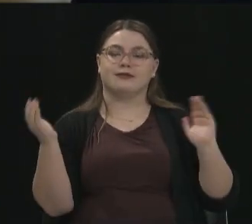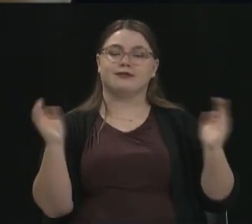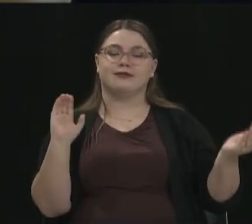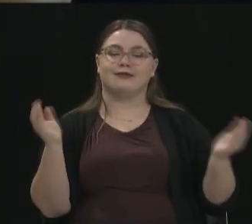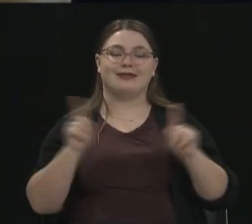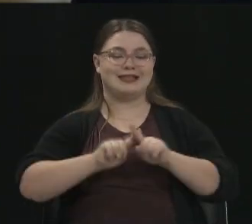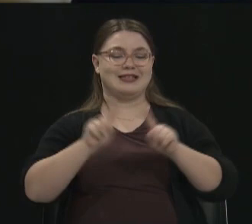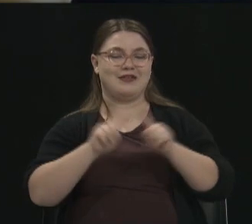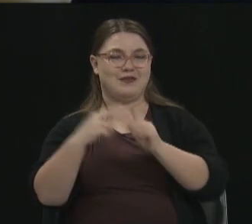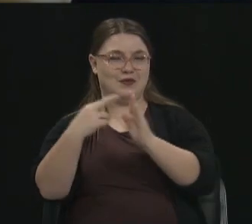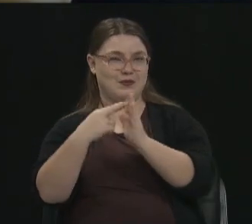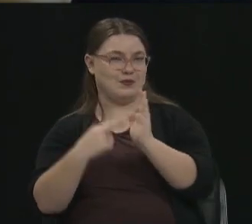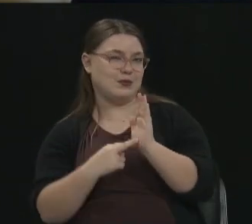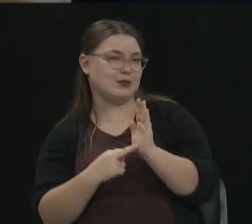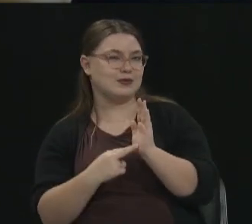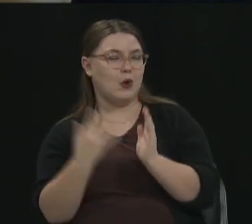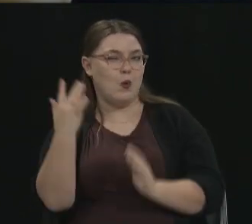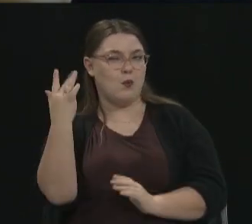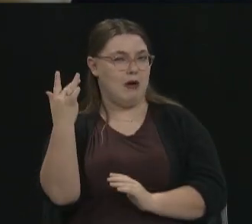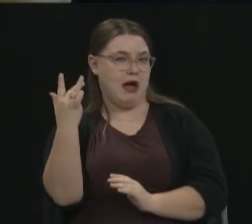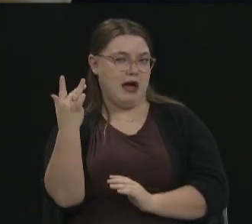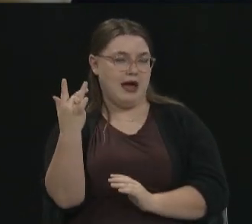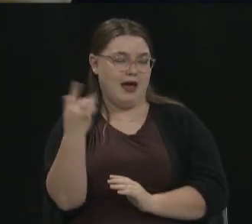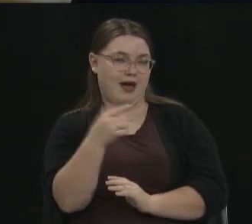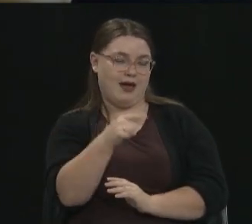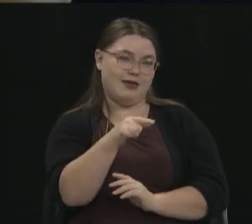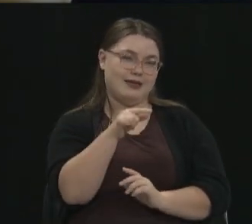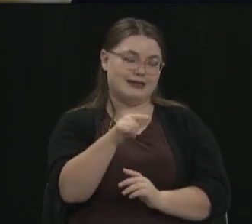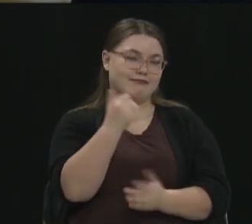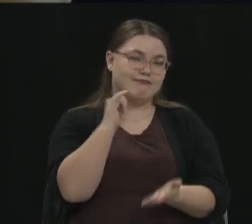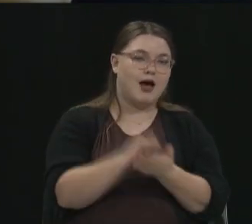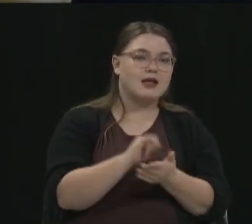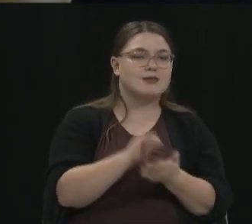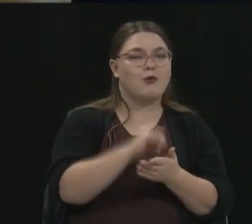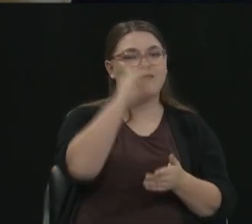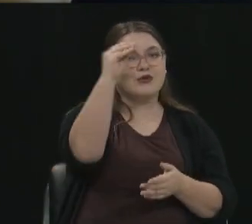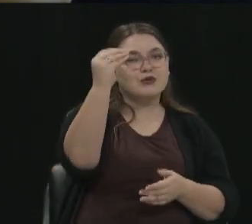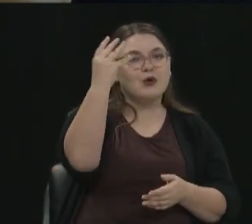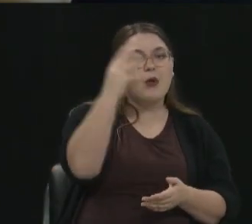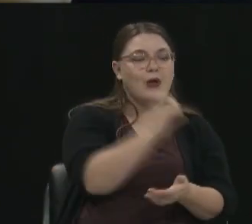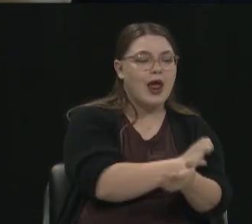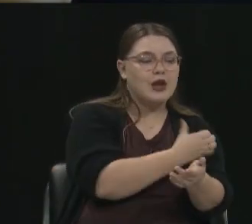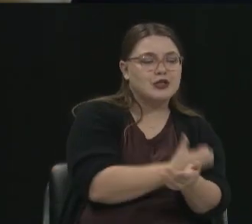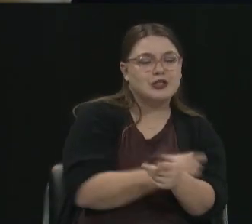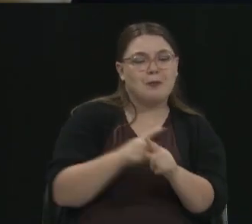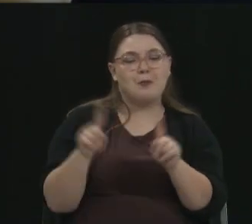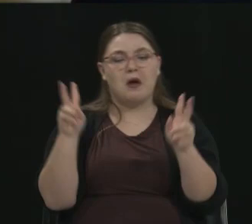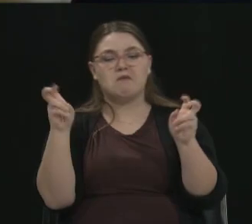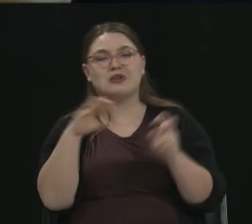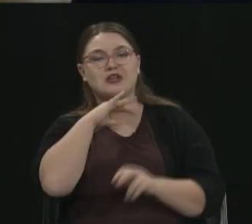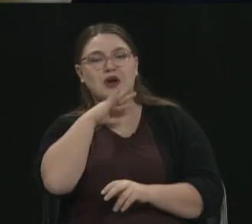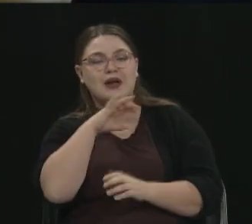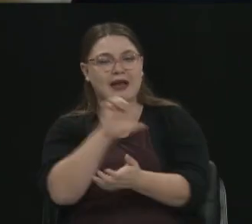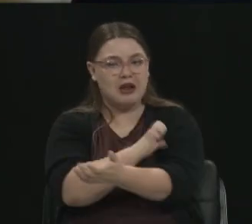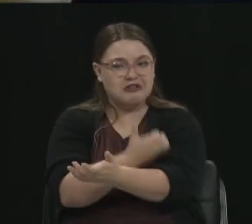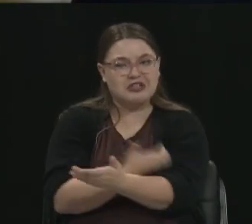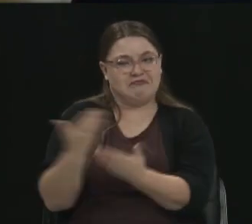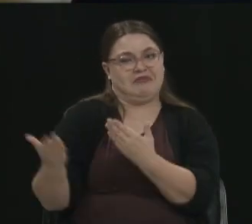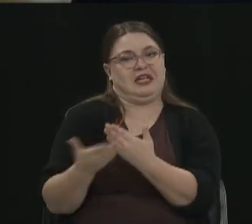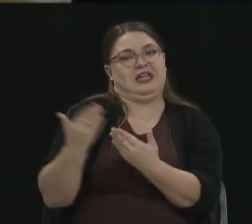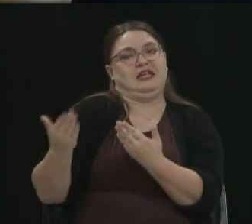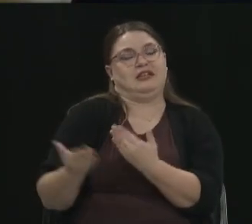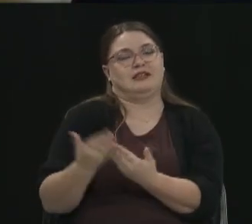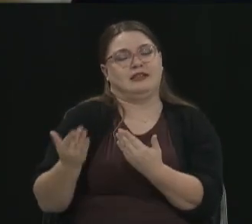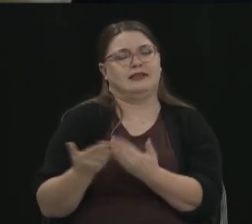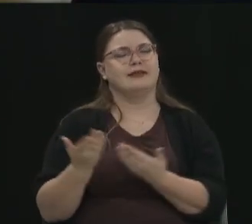And why would they do that? And what policy priorities have made it possible for counties to